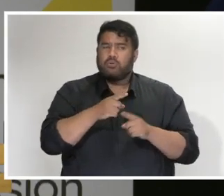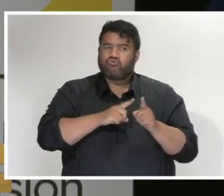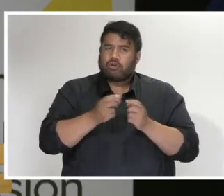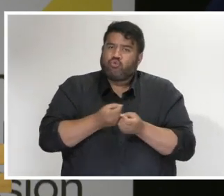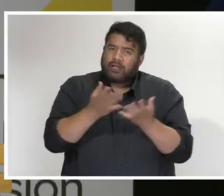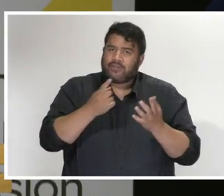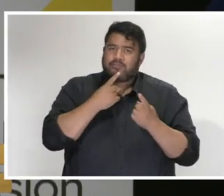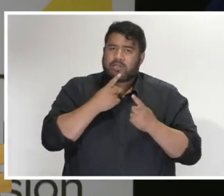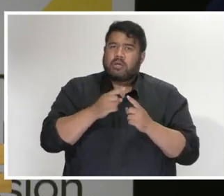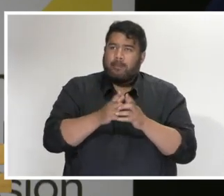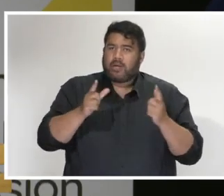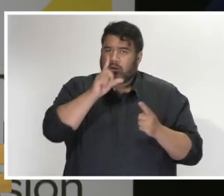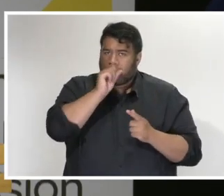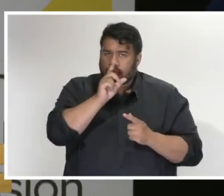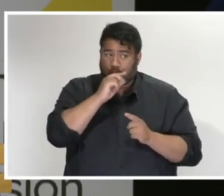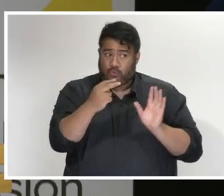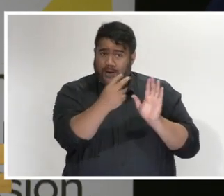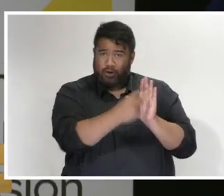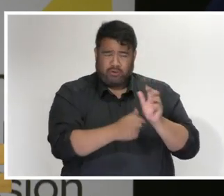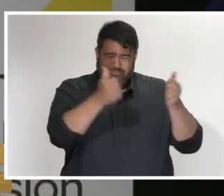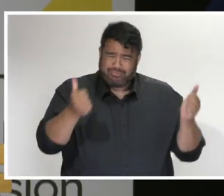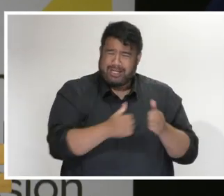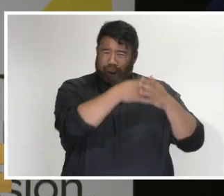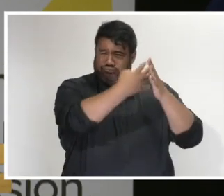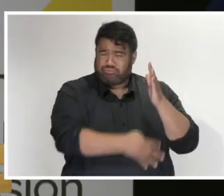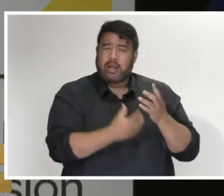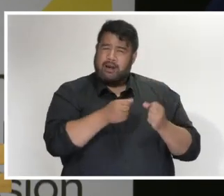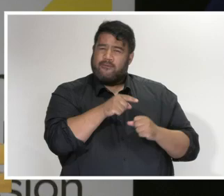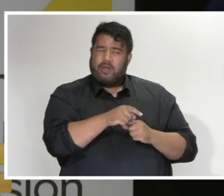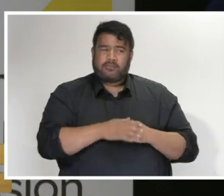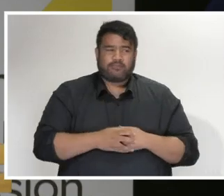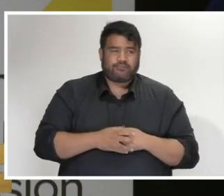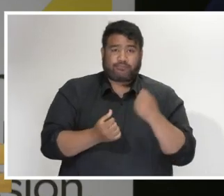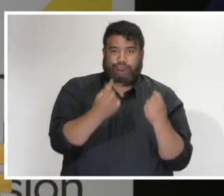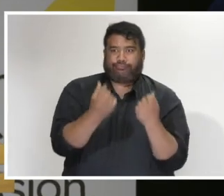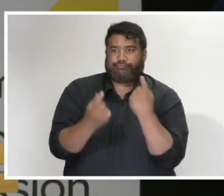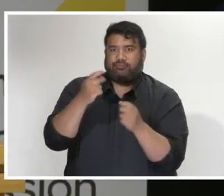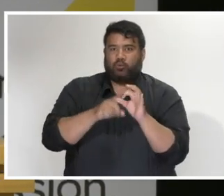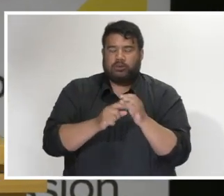information, and I think if you look at our website, there's a huge amount of information on it. I think what you'll find is